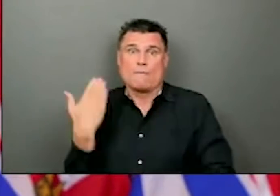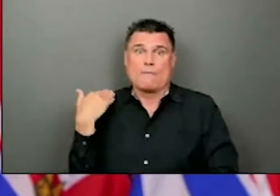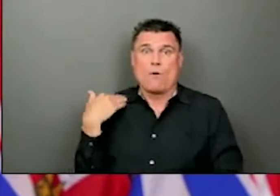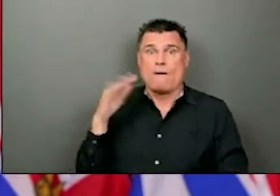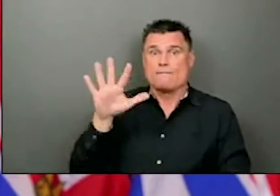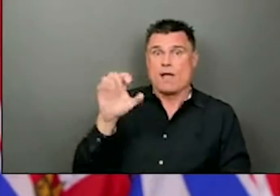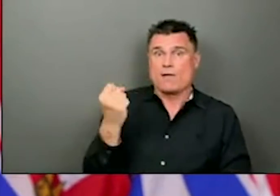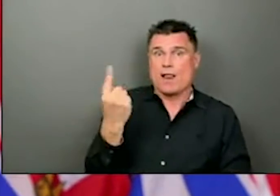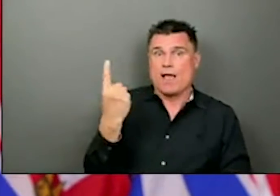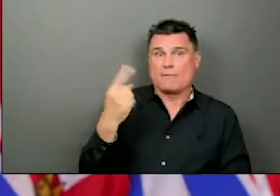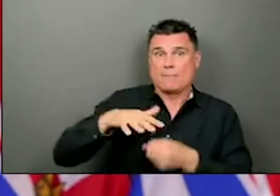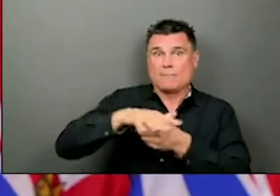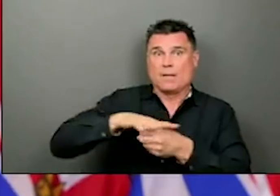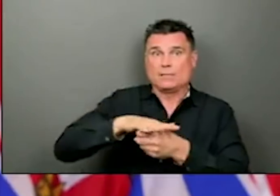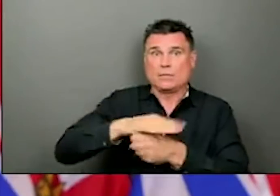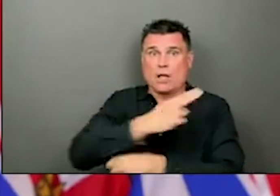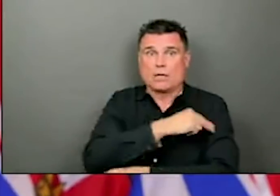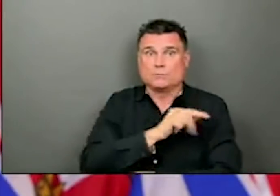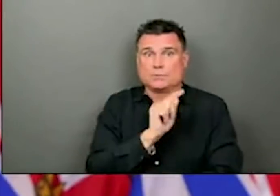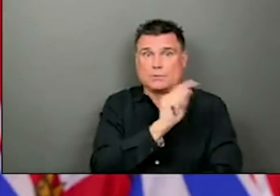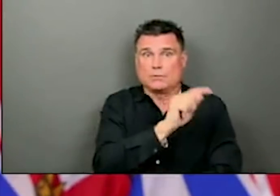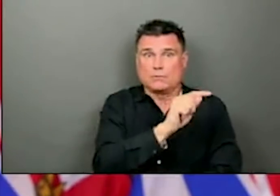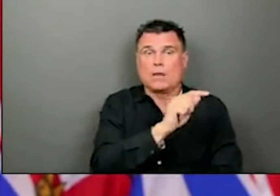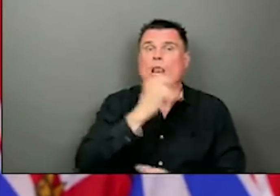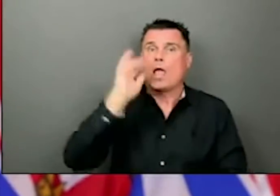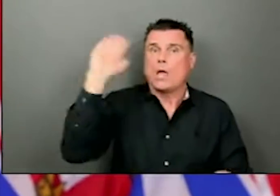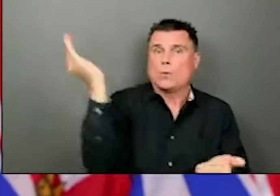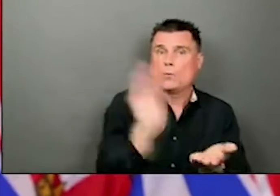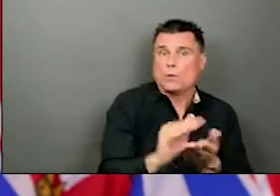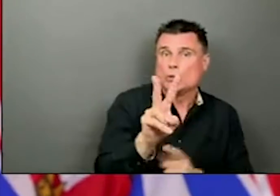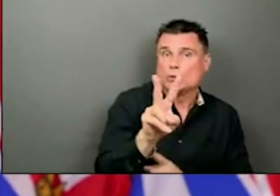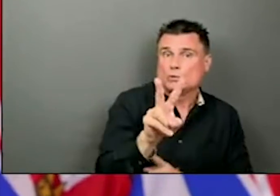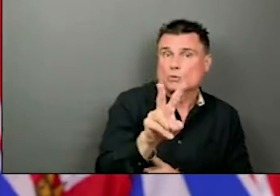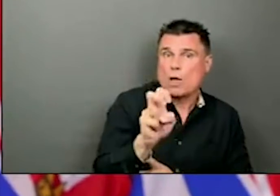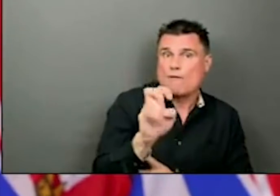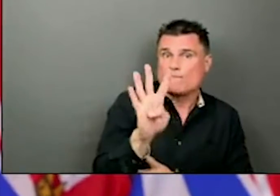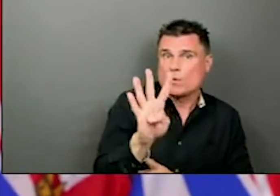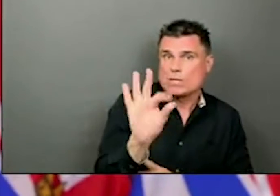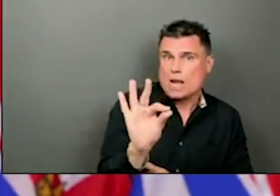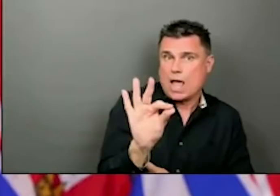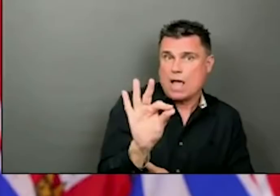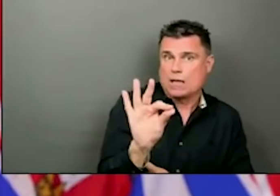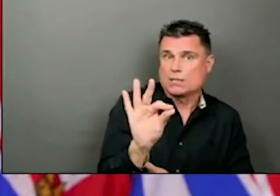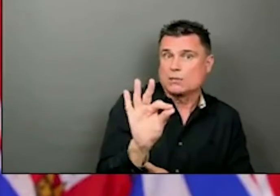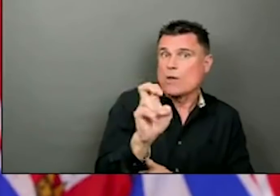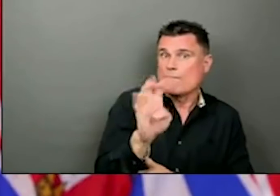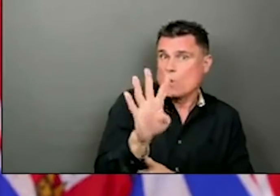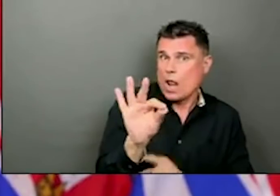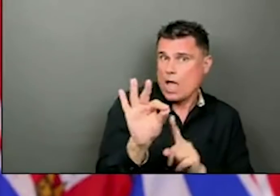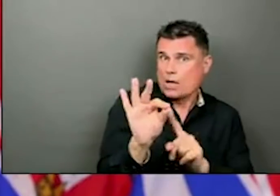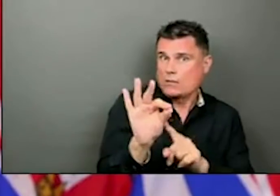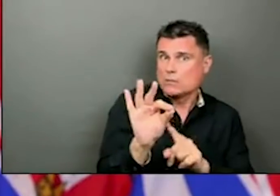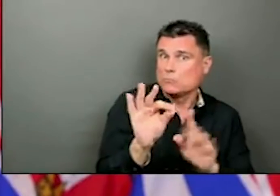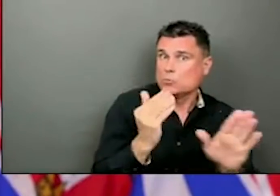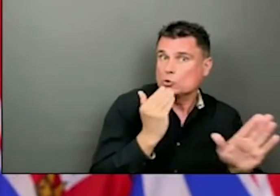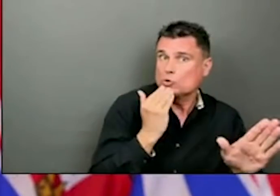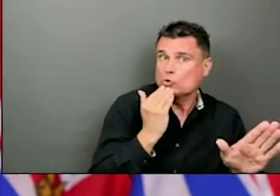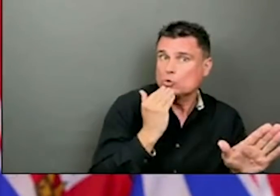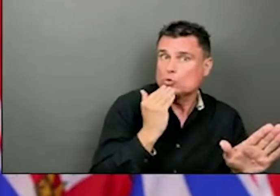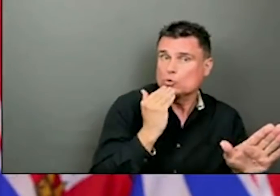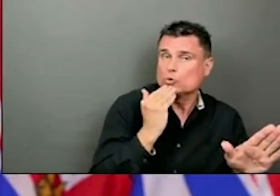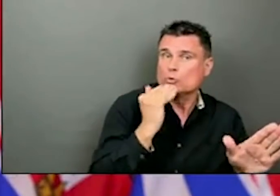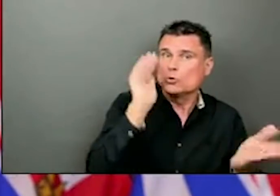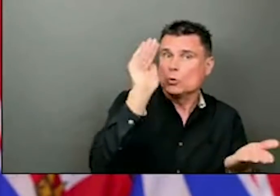which is obviously a significant reduction, one of more than half, that we've gone from 183 people in critical care to 78